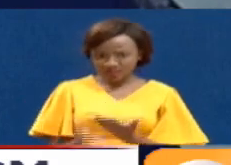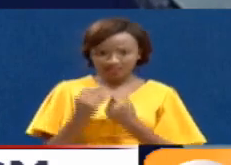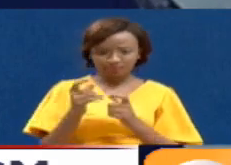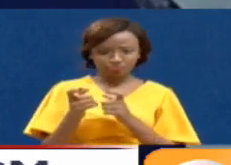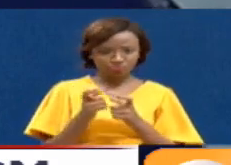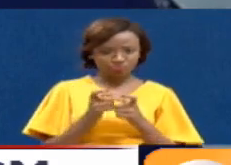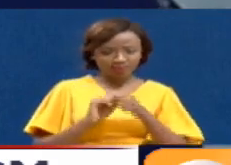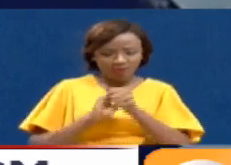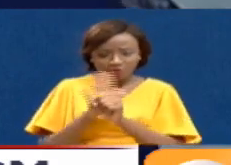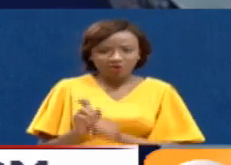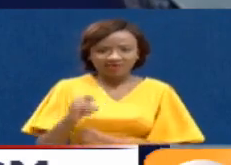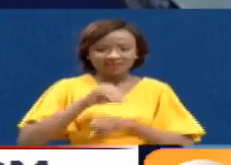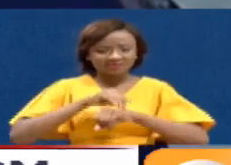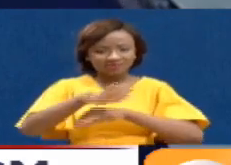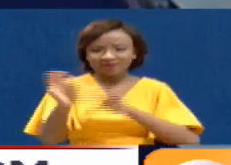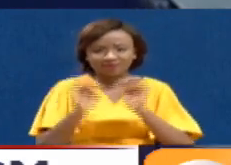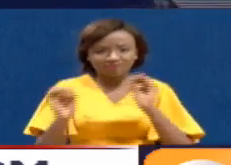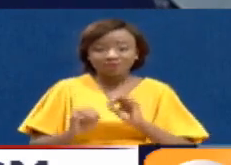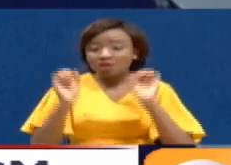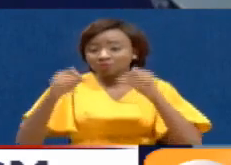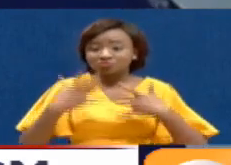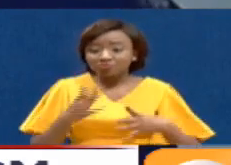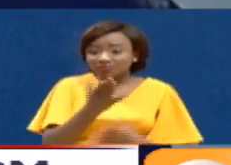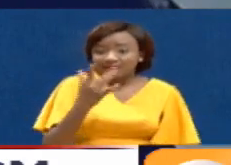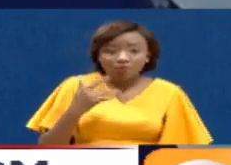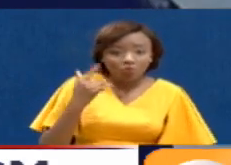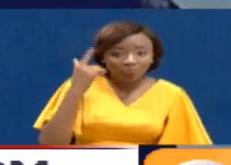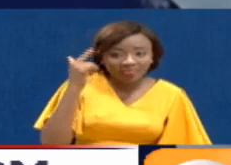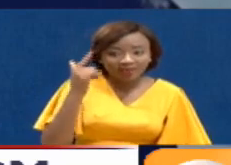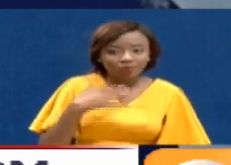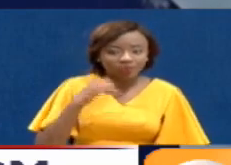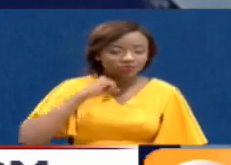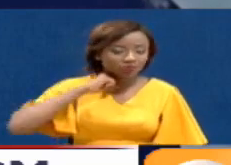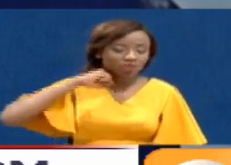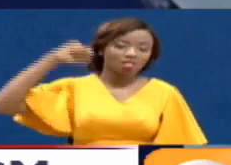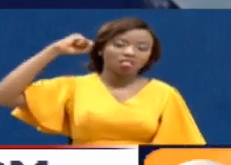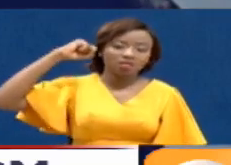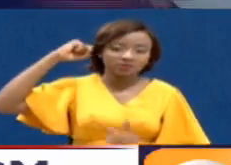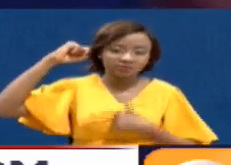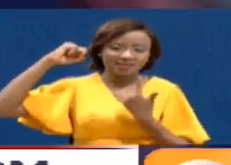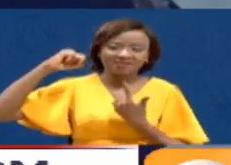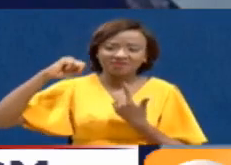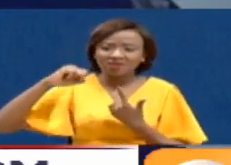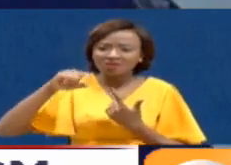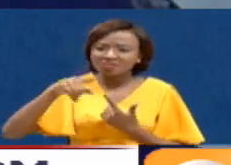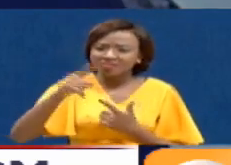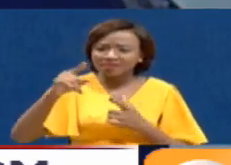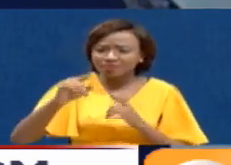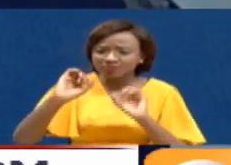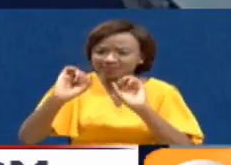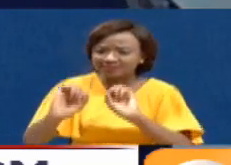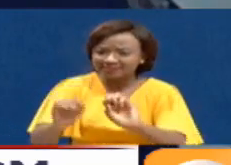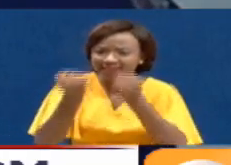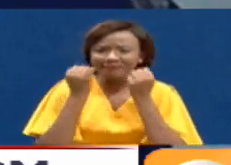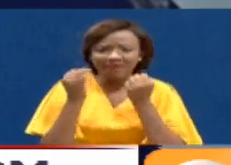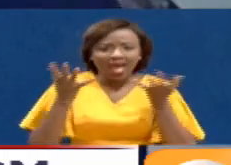spread. Can we take those who are suicidal in their own behavior? How can we take them from the mainstream